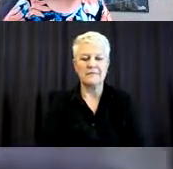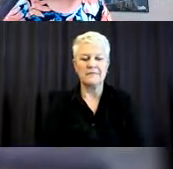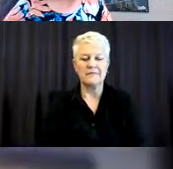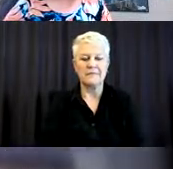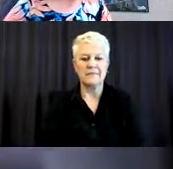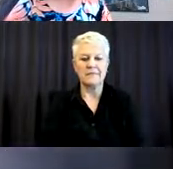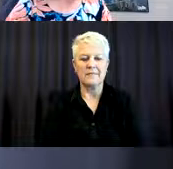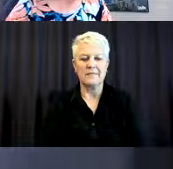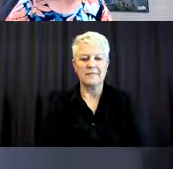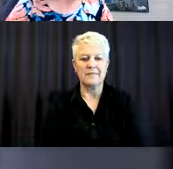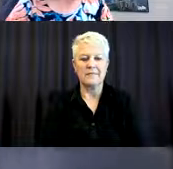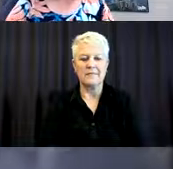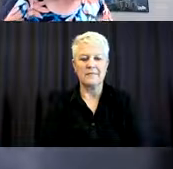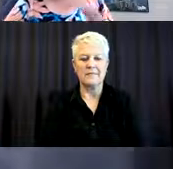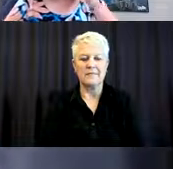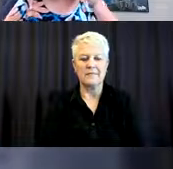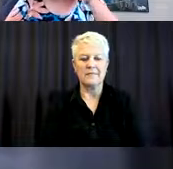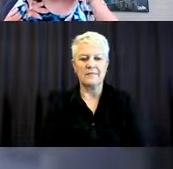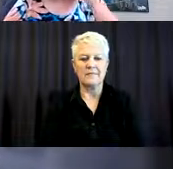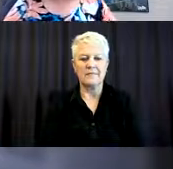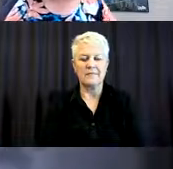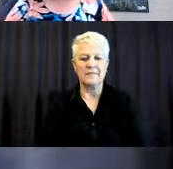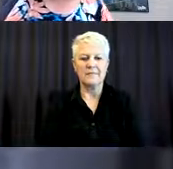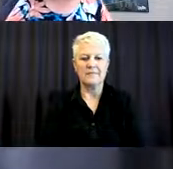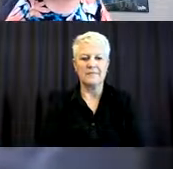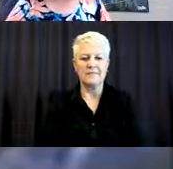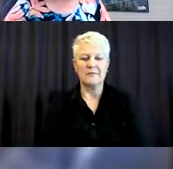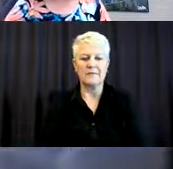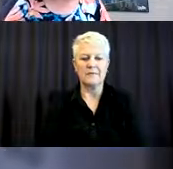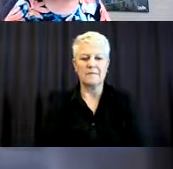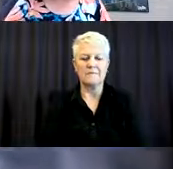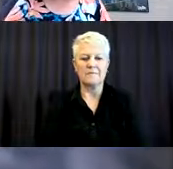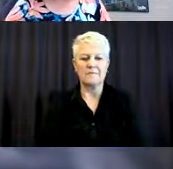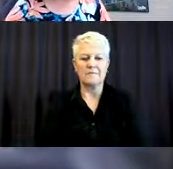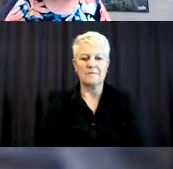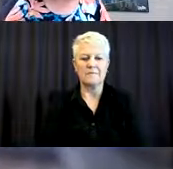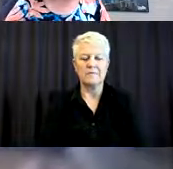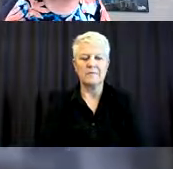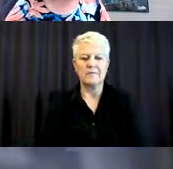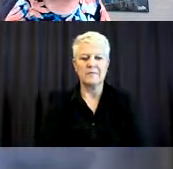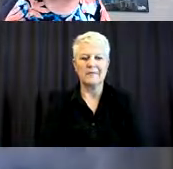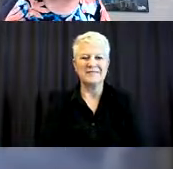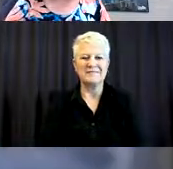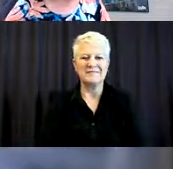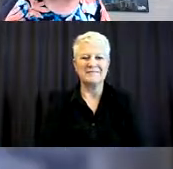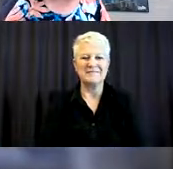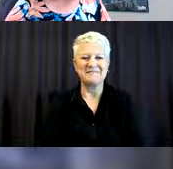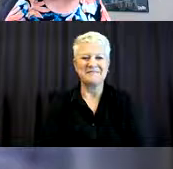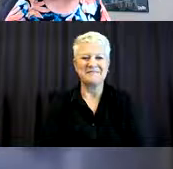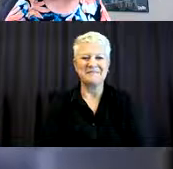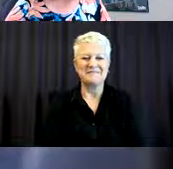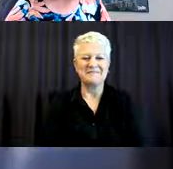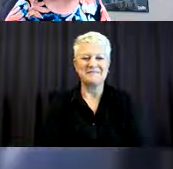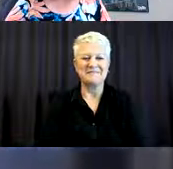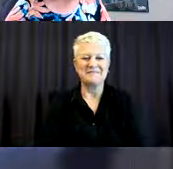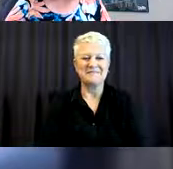Do you feel me bang, bang, banging? Is Ann banging? Bang, bang, bang, bang, bang, bang, banging? Yeah, that's